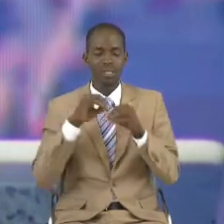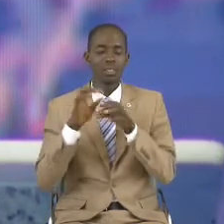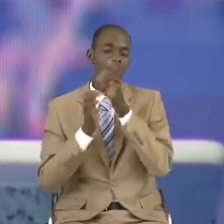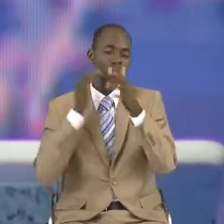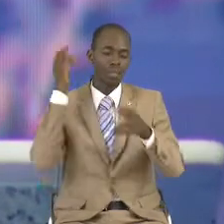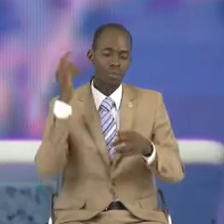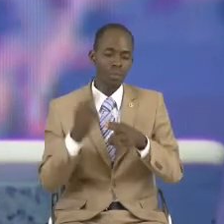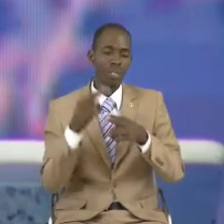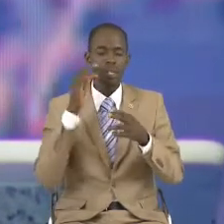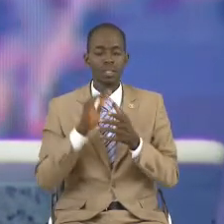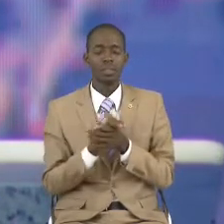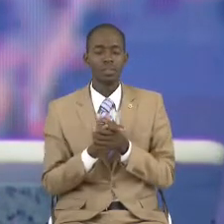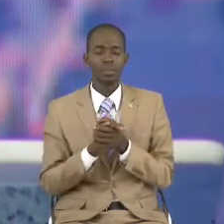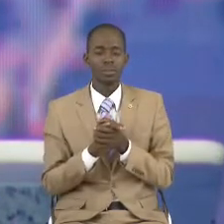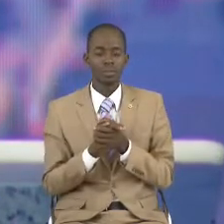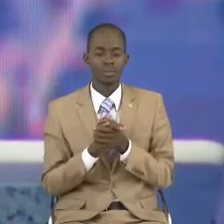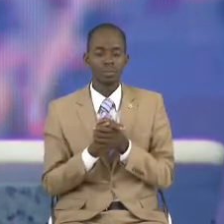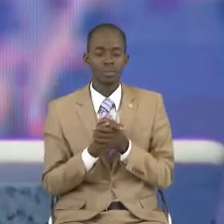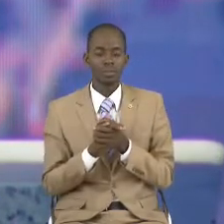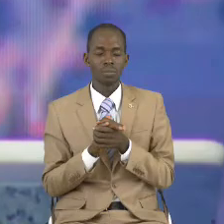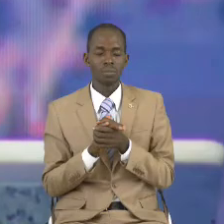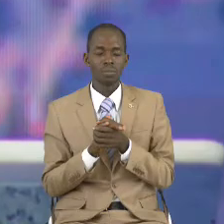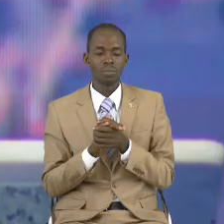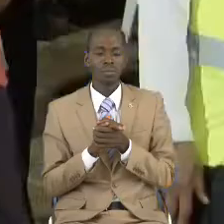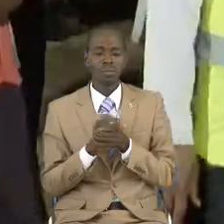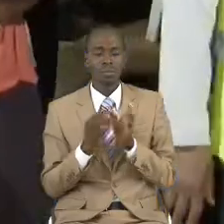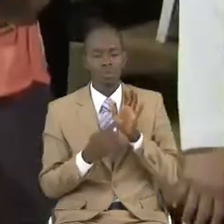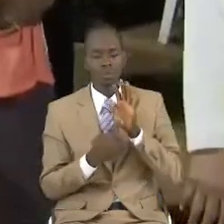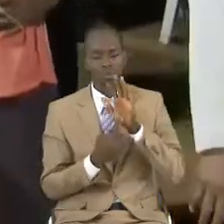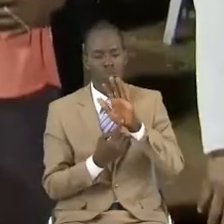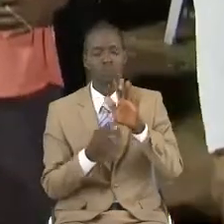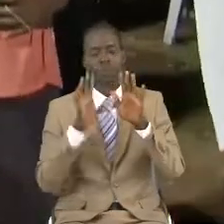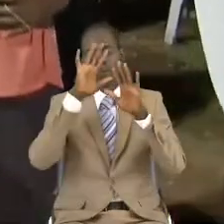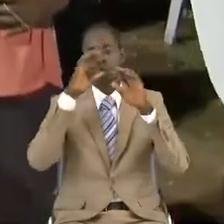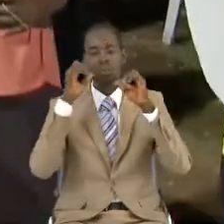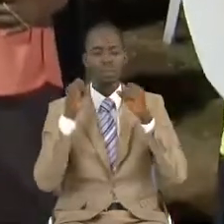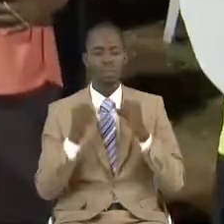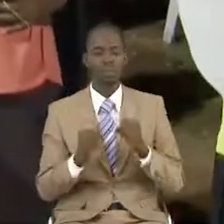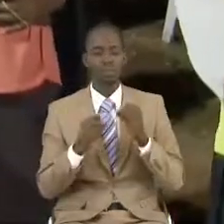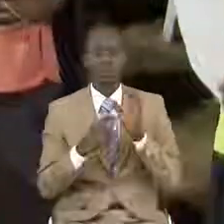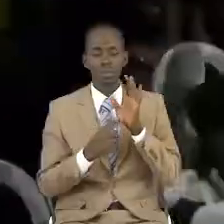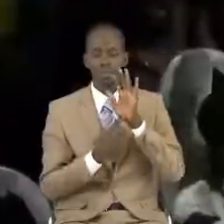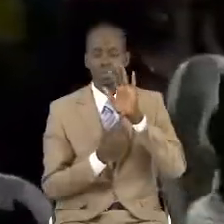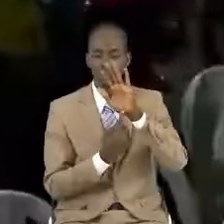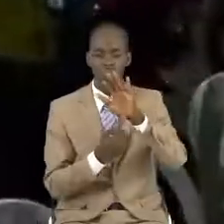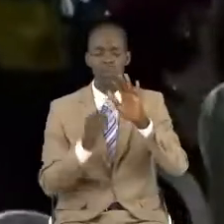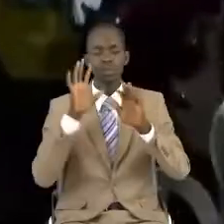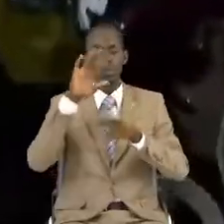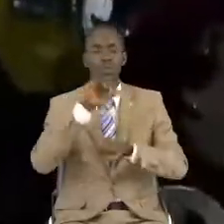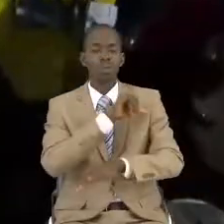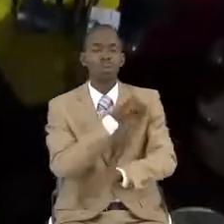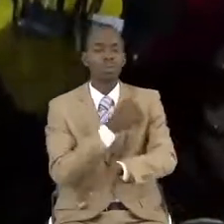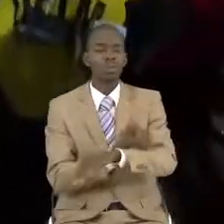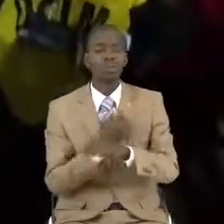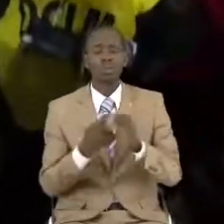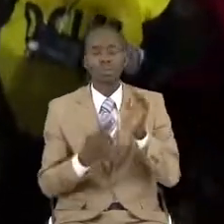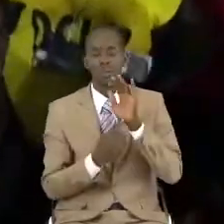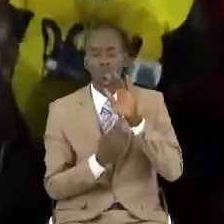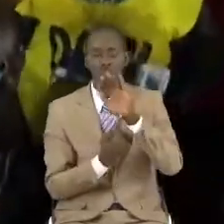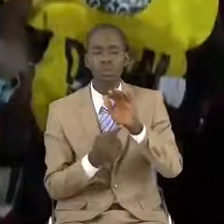name manifest your power manifest your authority manifest your